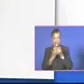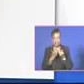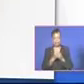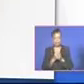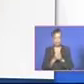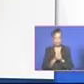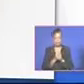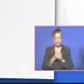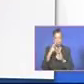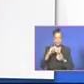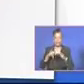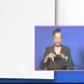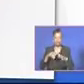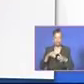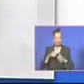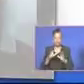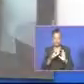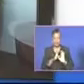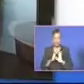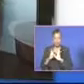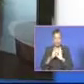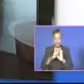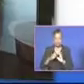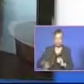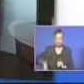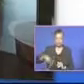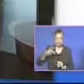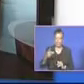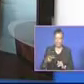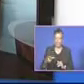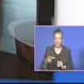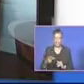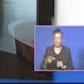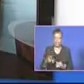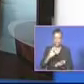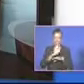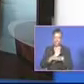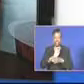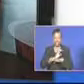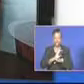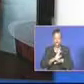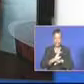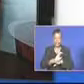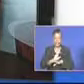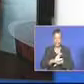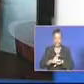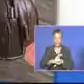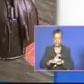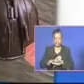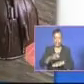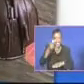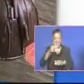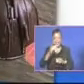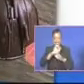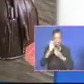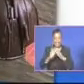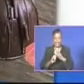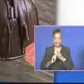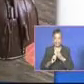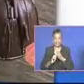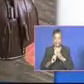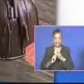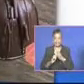Mullen. The company provides sought-after artisanal chocolates for high-end boutique hotels, events, and retailers on the islands of